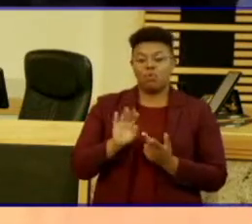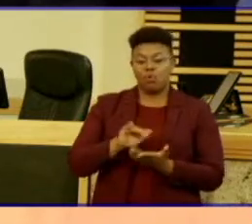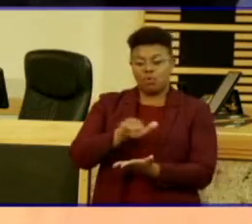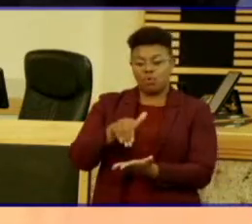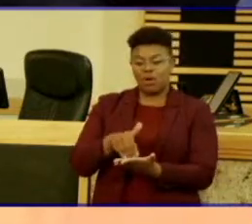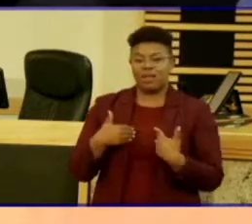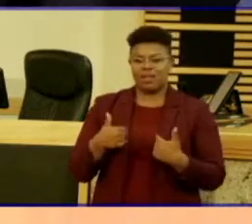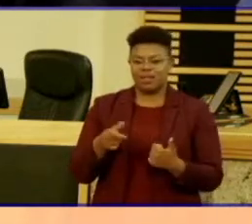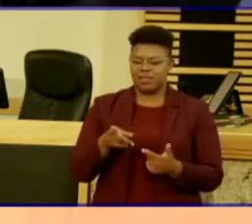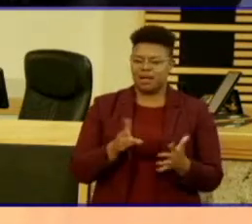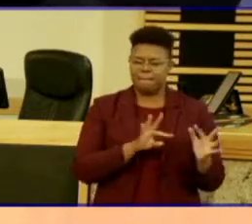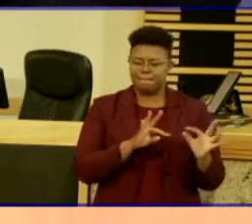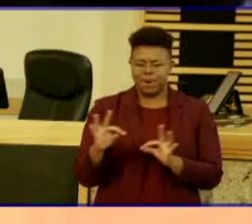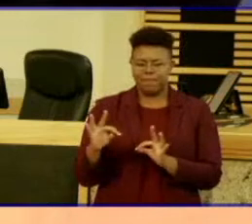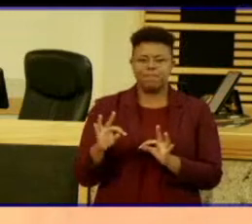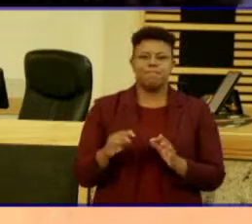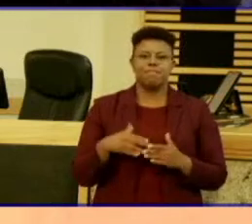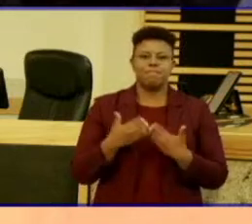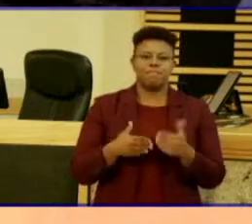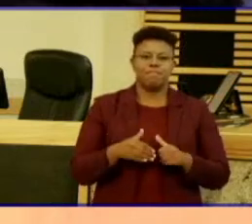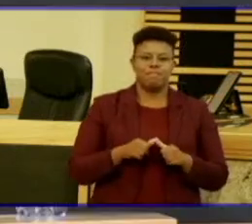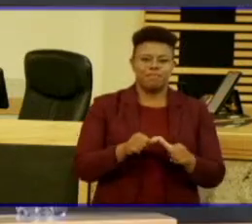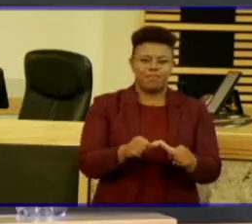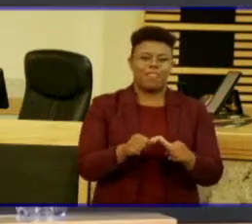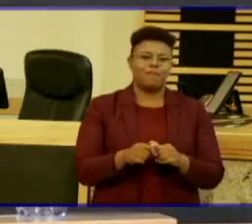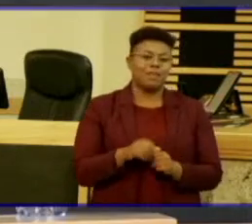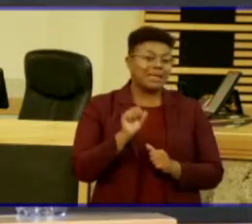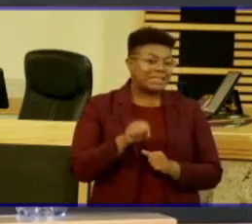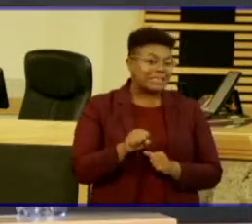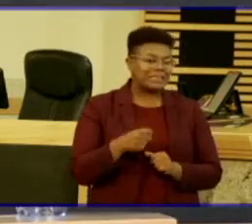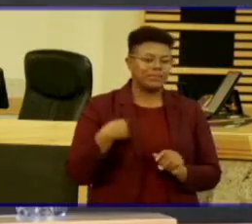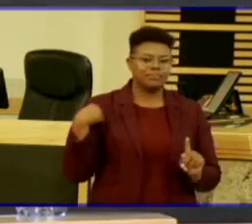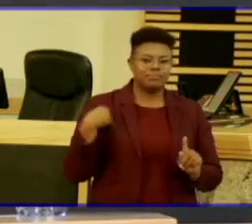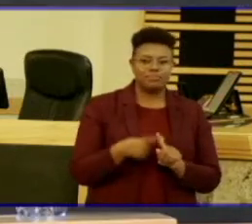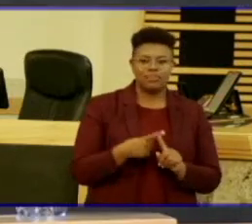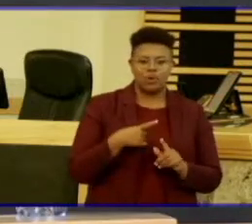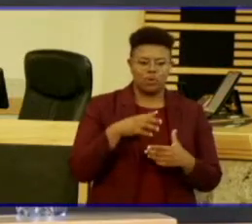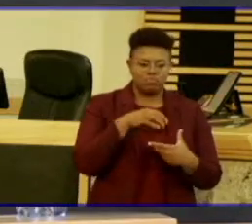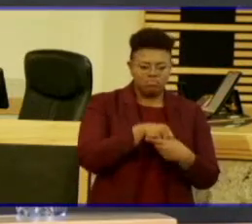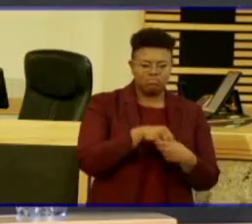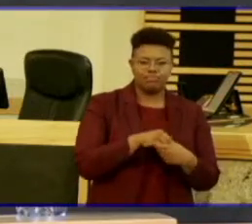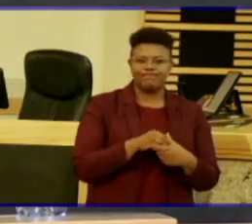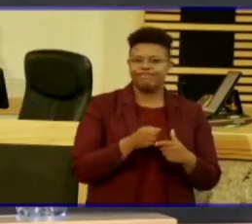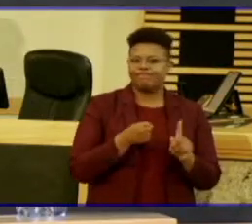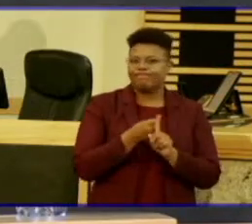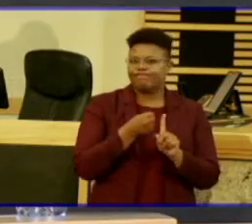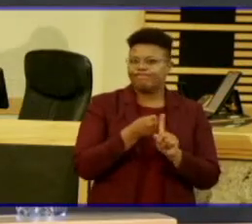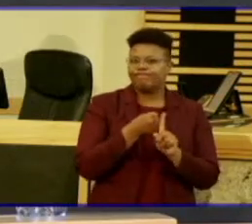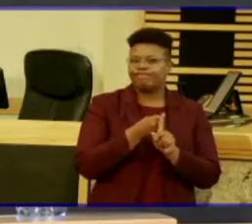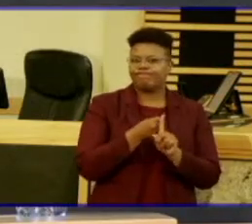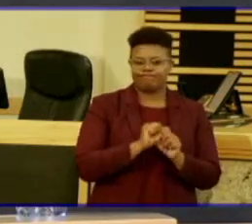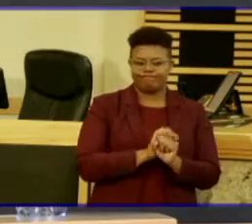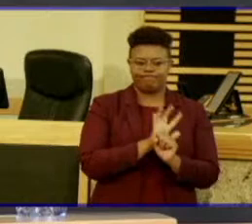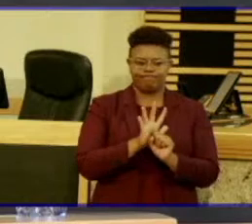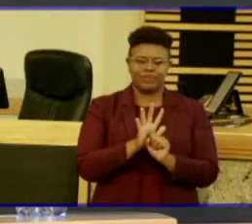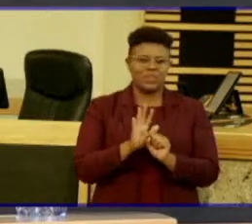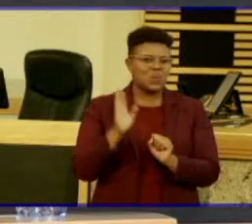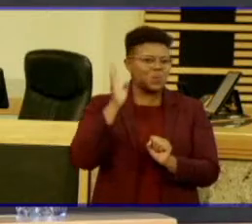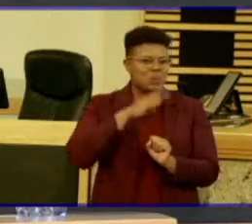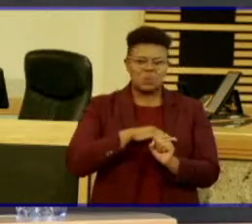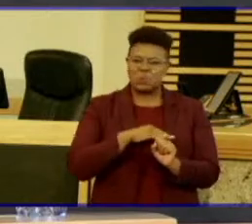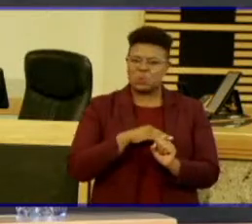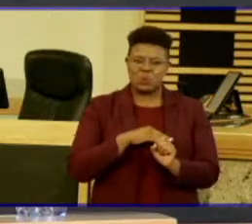ideal facilities. Honorable Speaker, much as we have been engaged in the fight against COVID-19, we have not